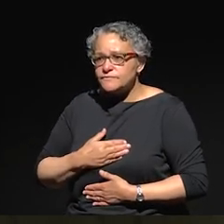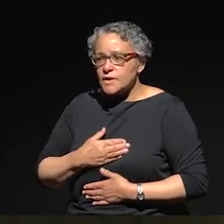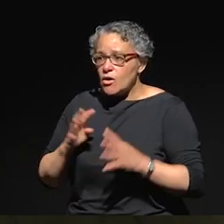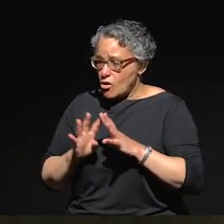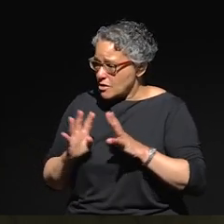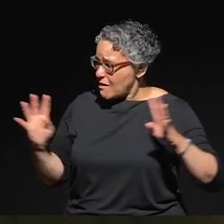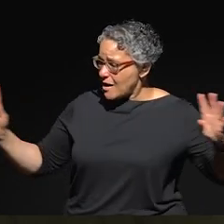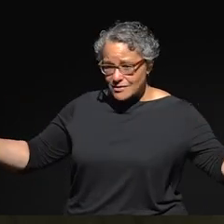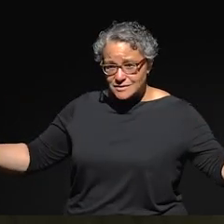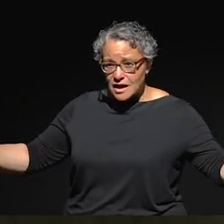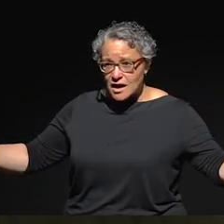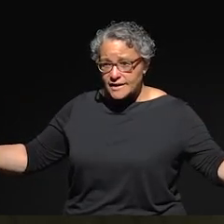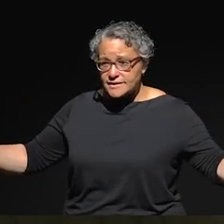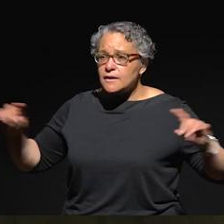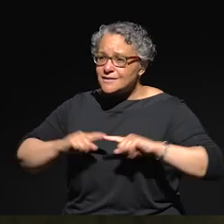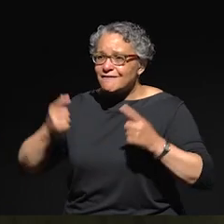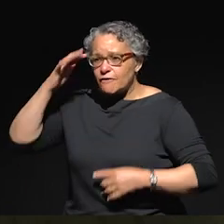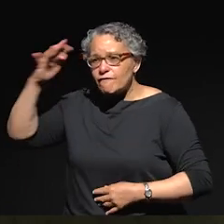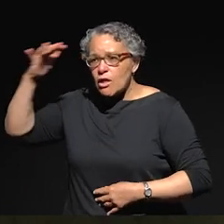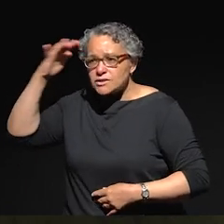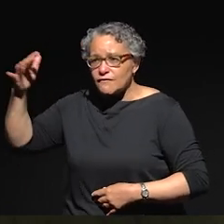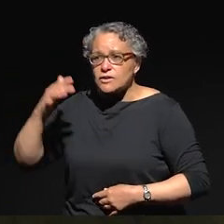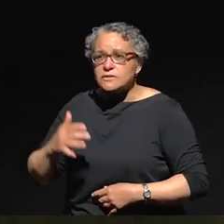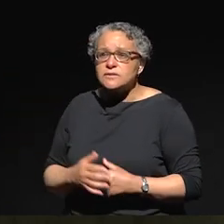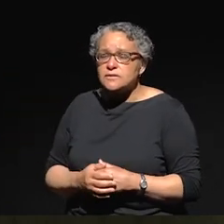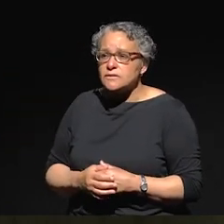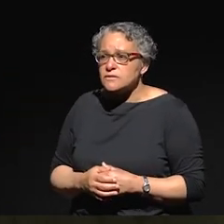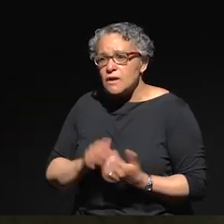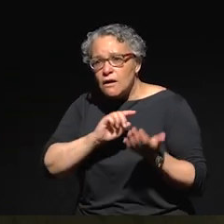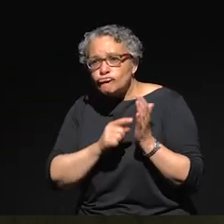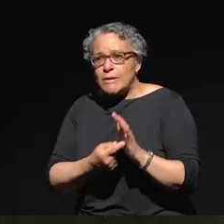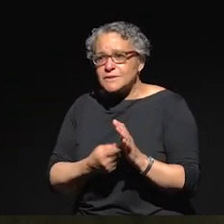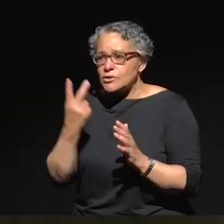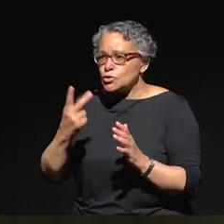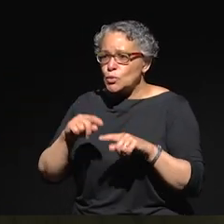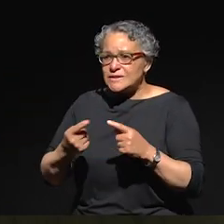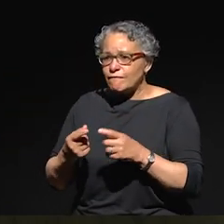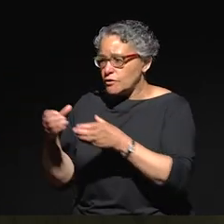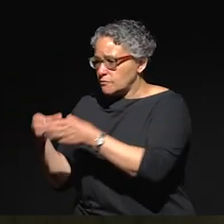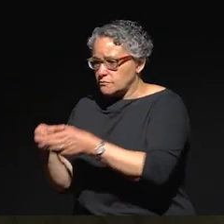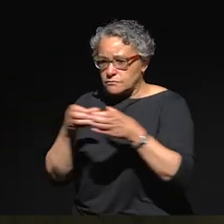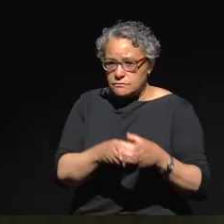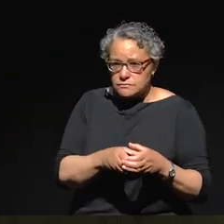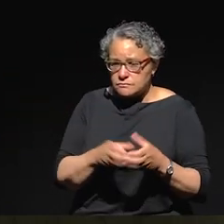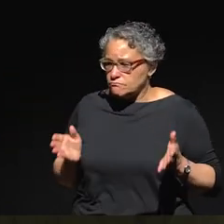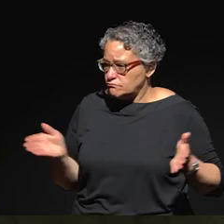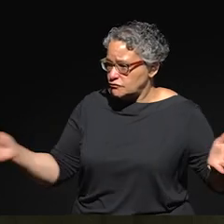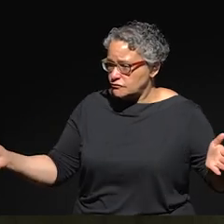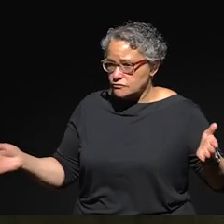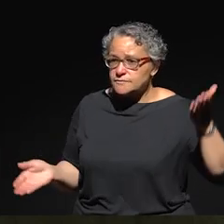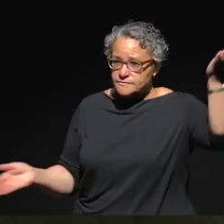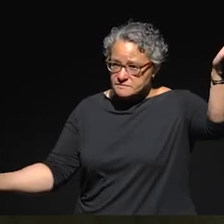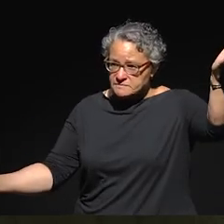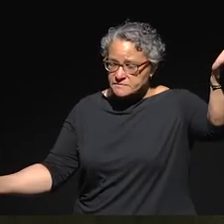are the philosophers that roughly represent those two basic lines of inquiry in Western